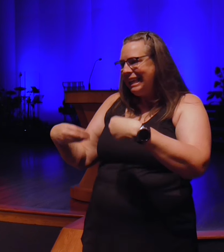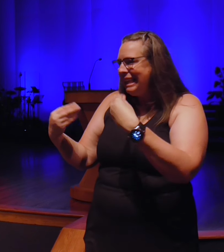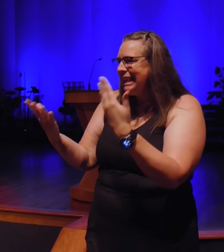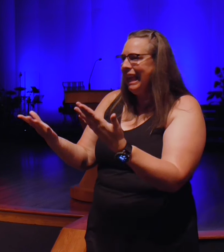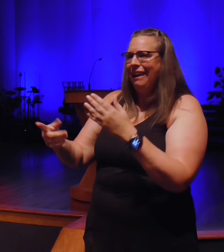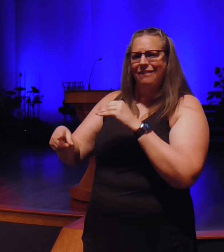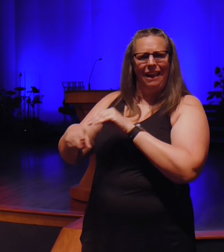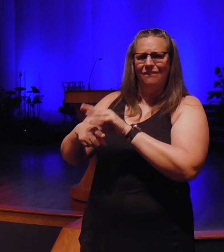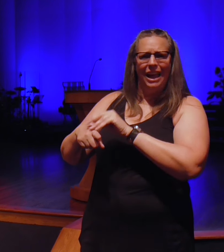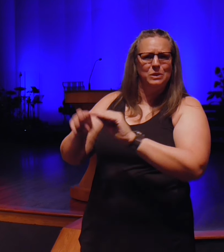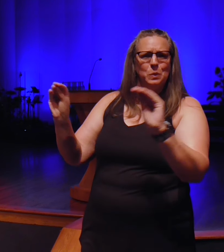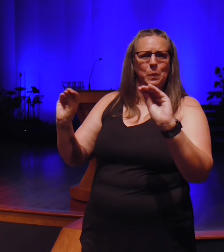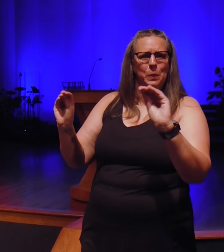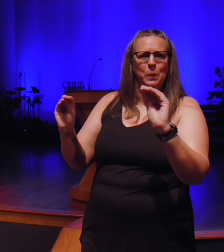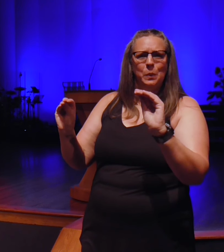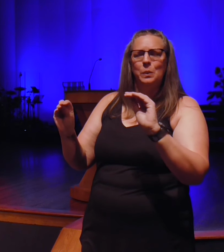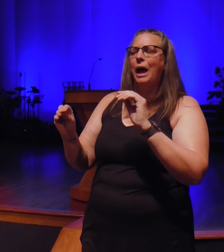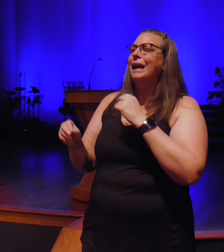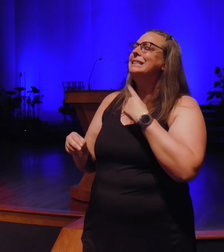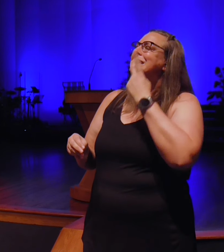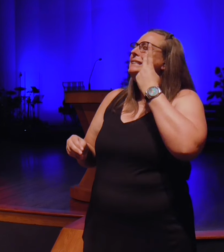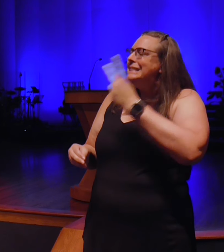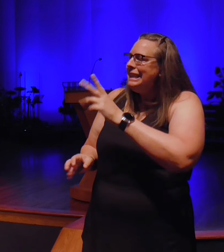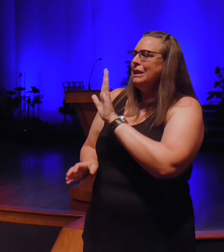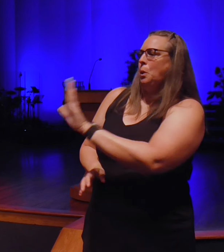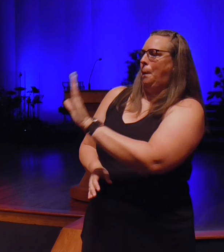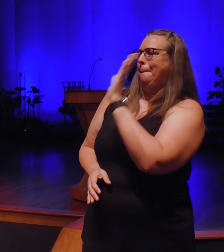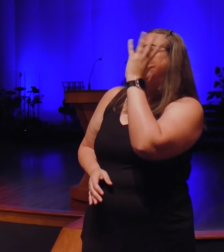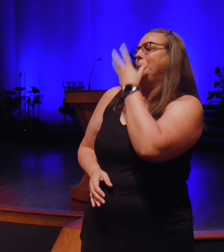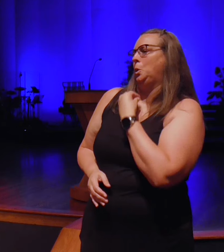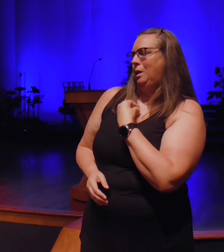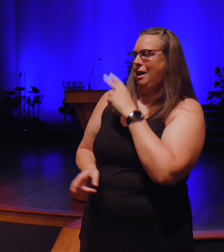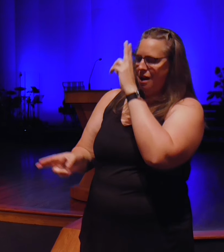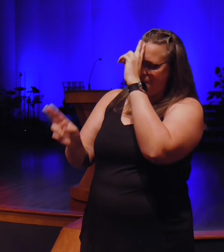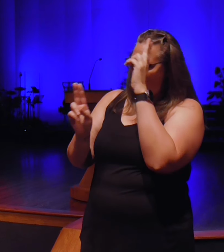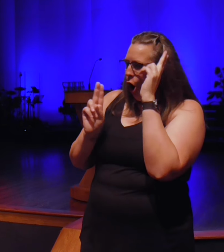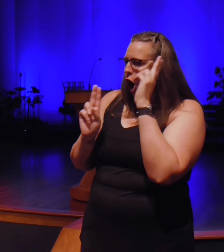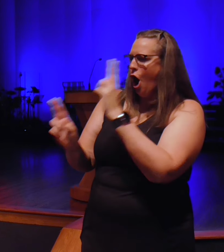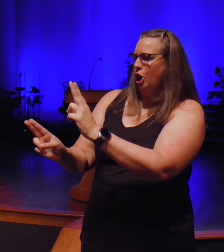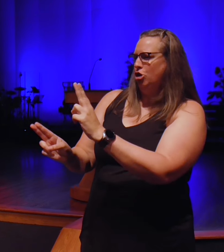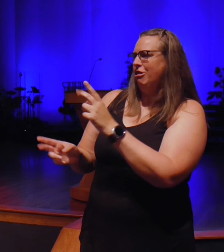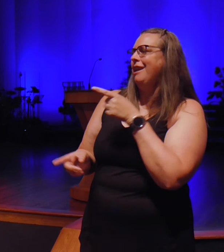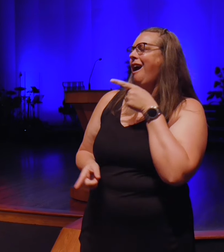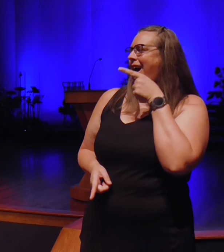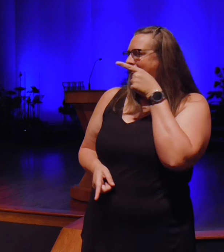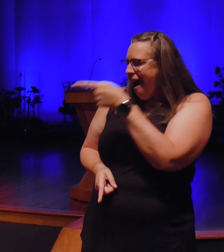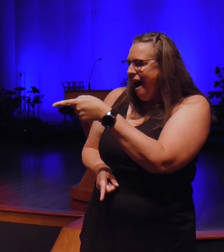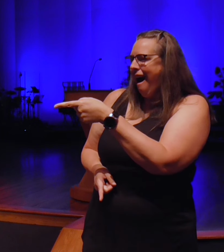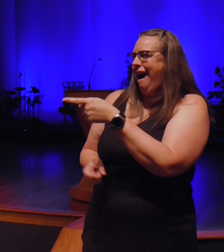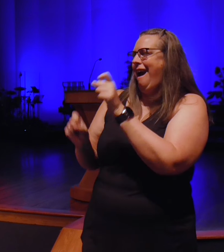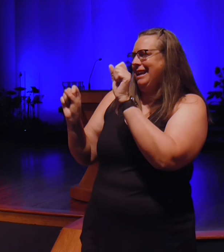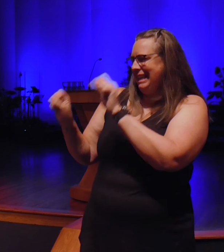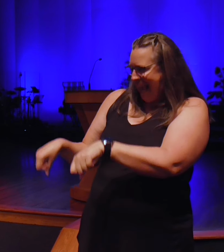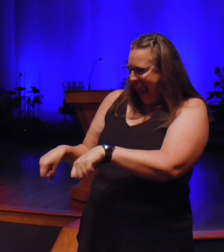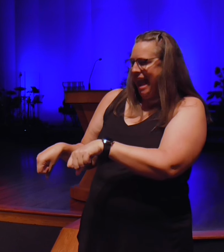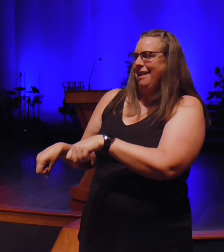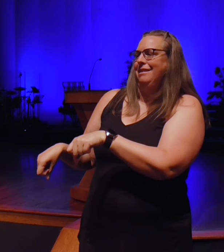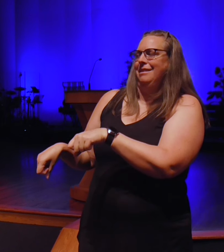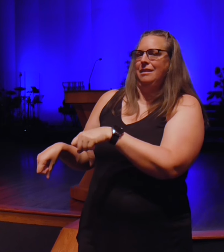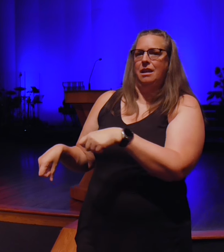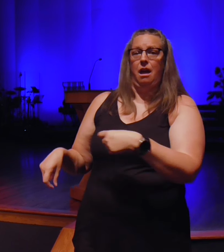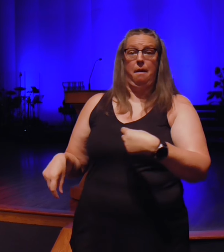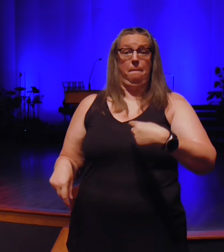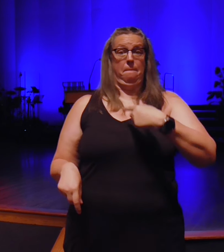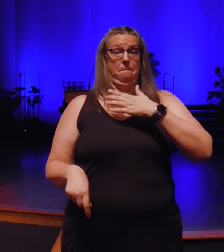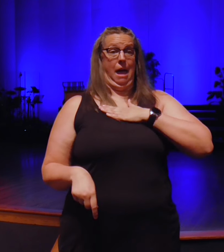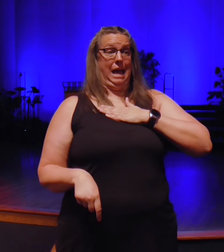and affirm their beauty. It's to honor what resonates with you and to share it in your own experience, but it ultimately